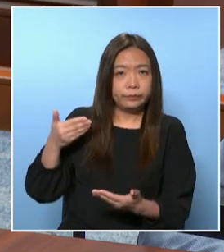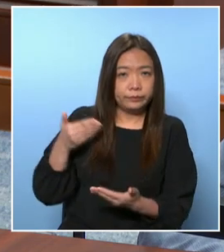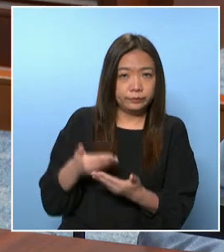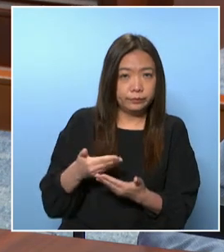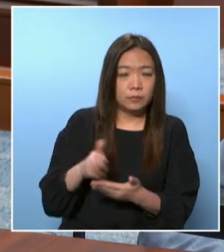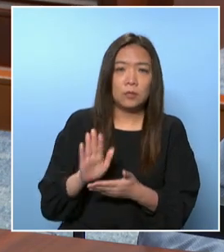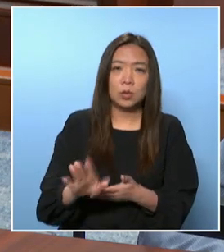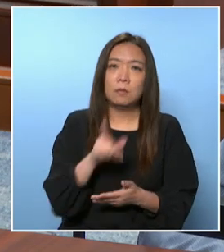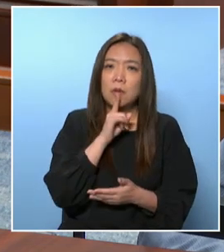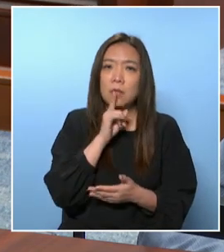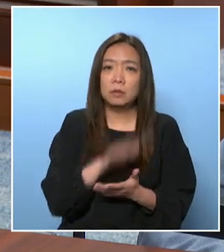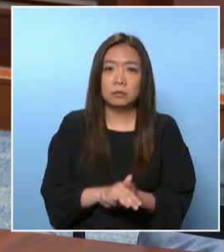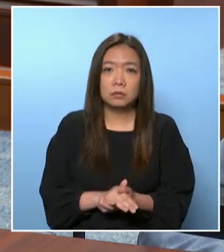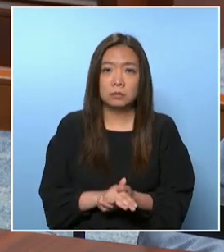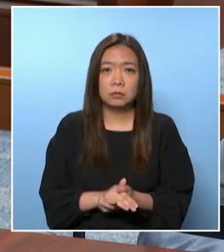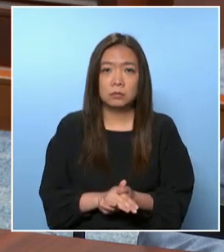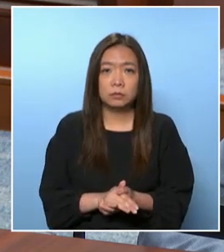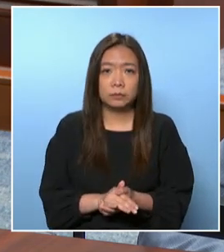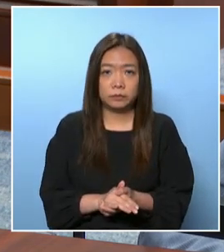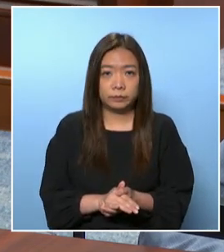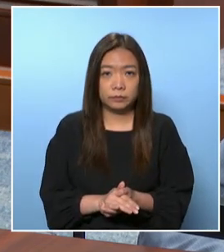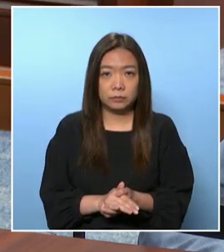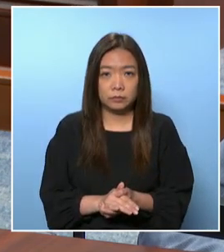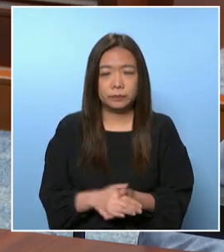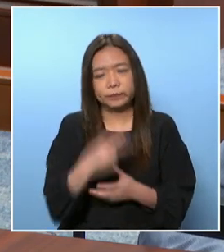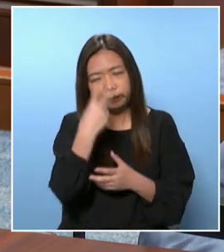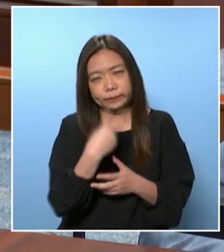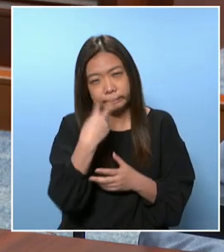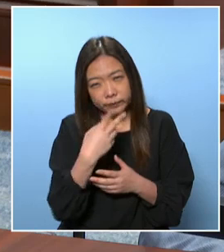the end of the day, the patient's mother